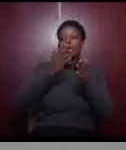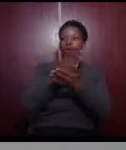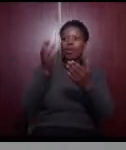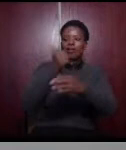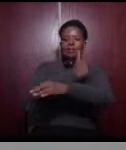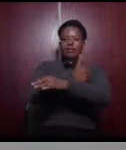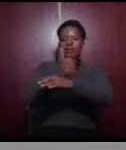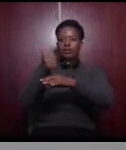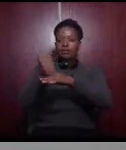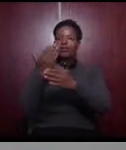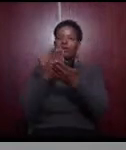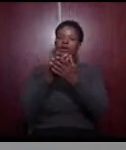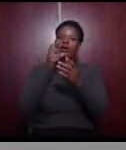make comments or to seek clarity.